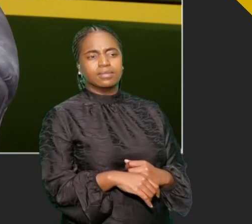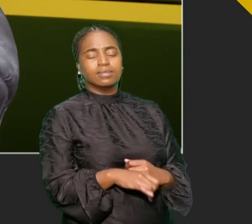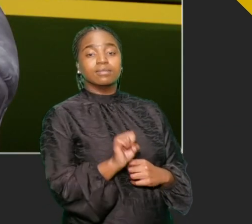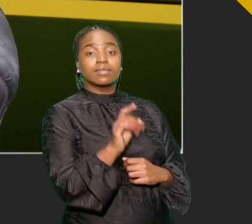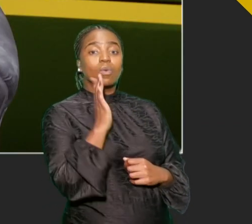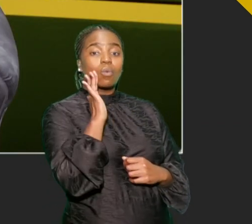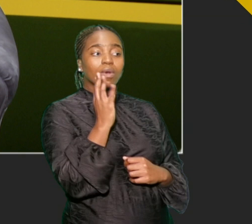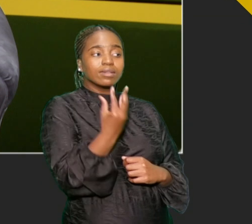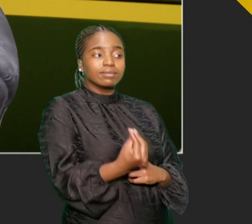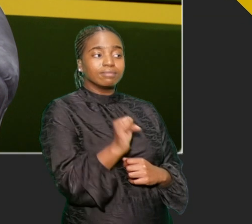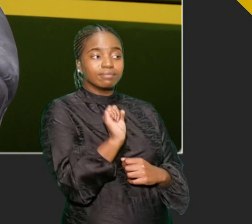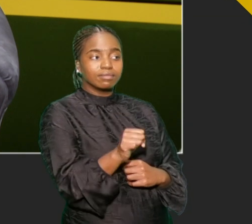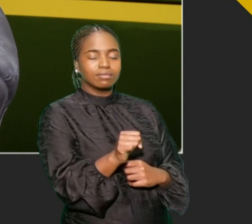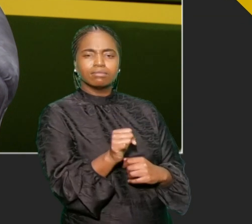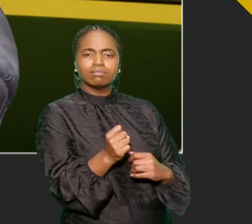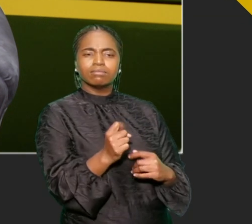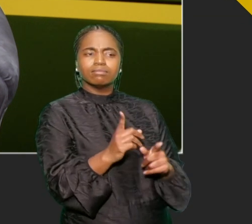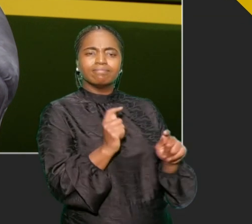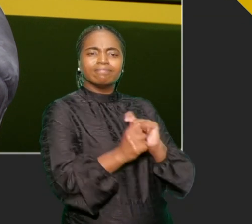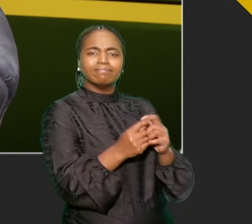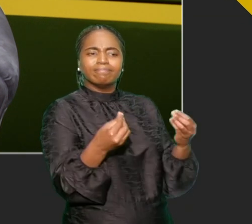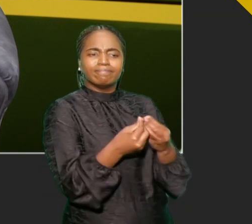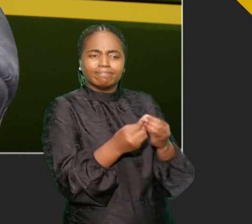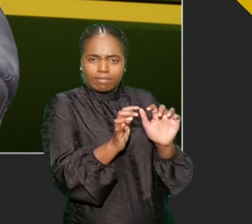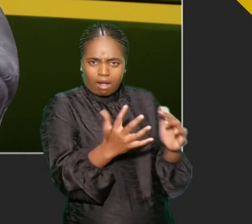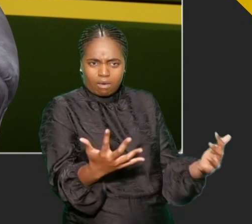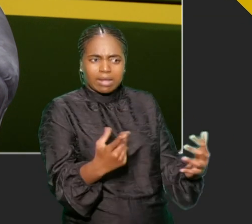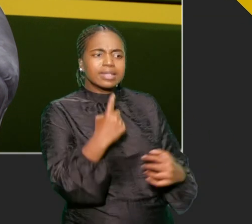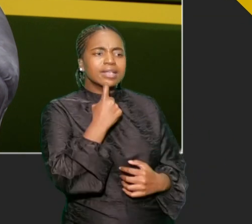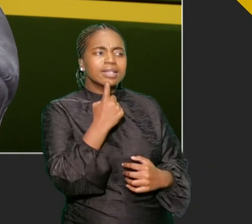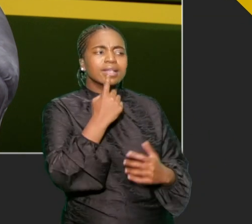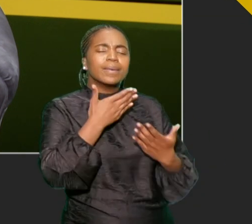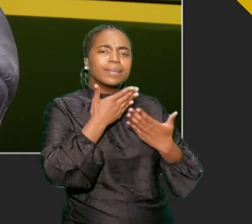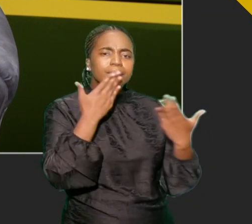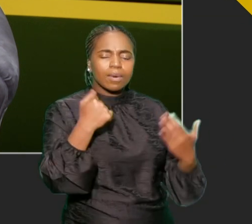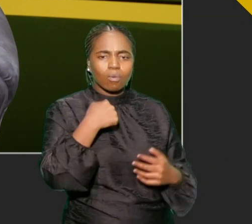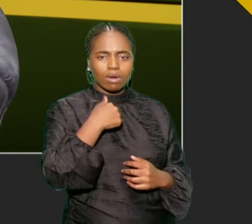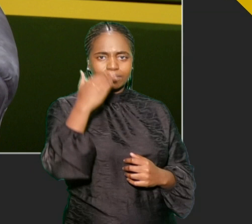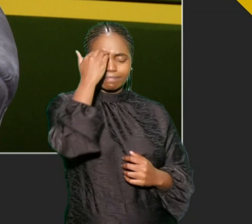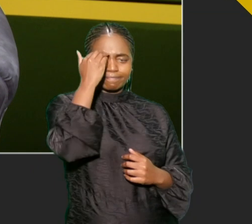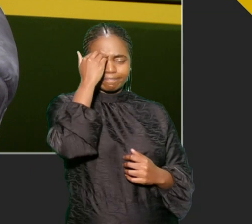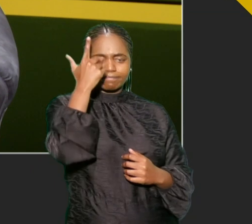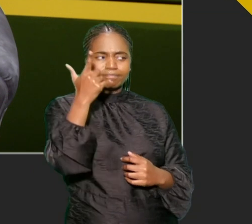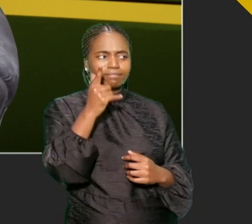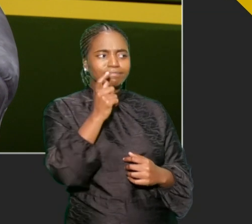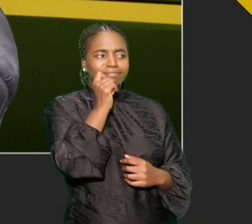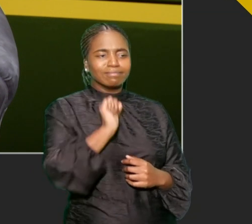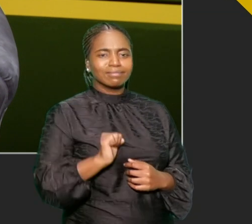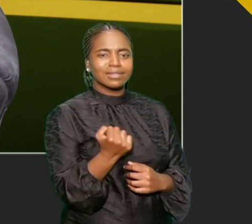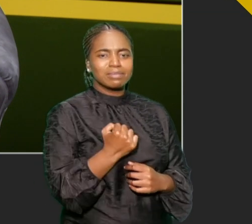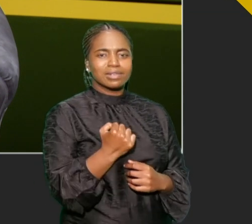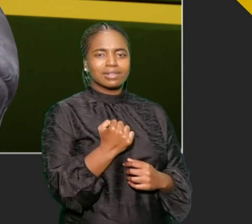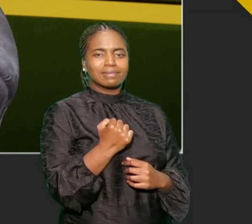when it comes to adjusting, how did you adjust? I mean, akukho lulu vuke wazi ukuthi umuntu ophila na isithando sakho